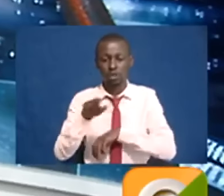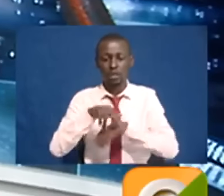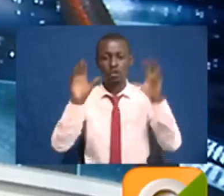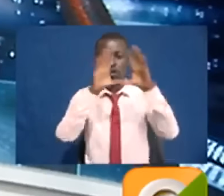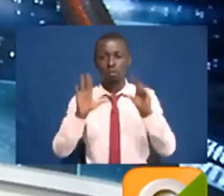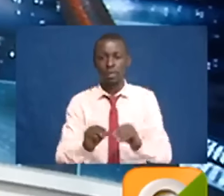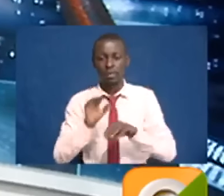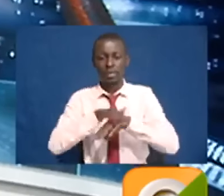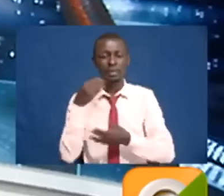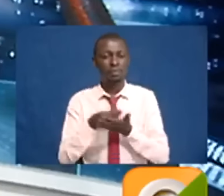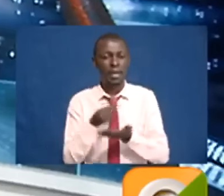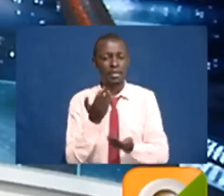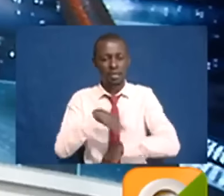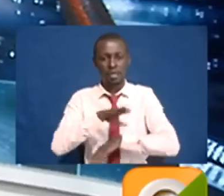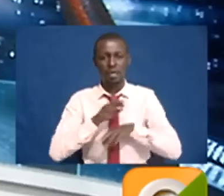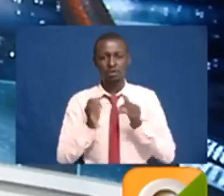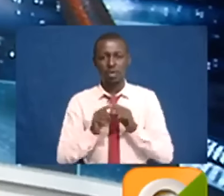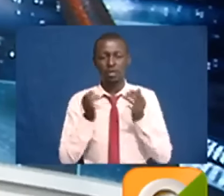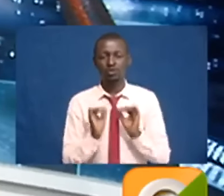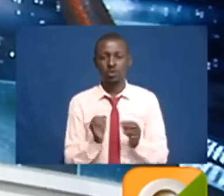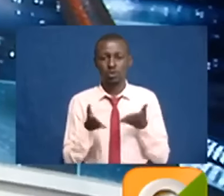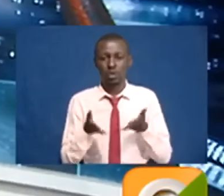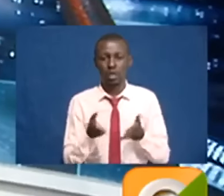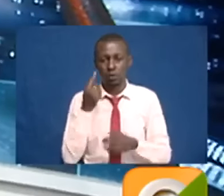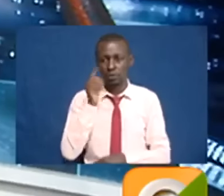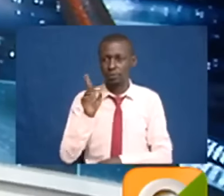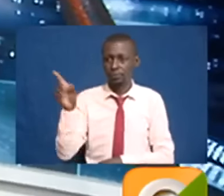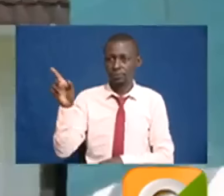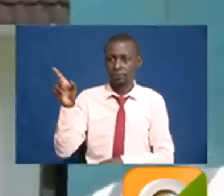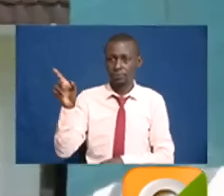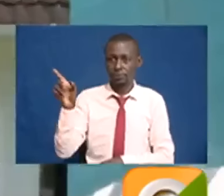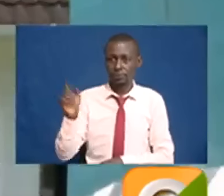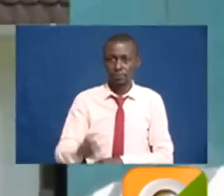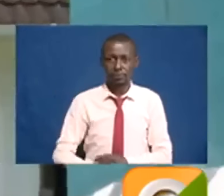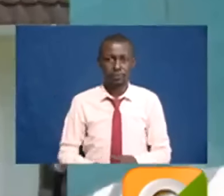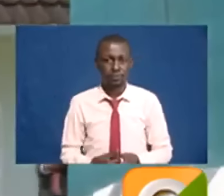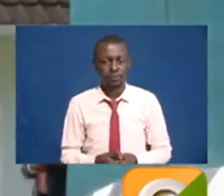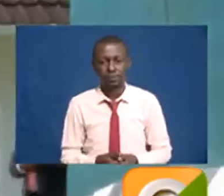budget. Let's begin our broadcast with our very own Sam Gitugu.